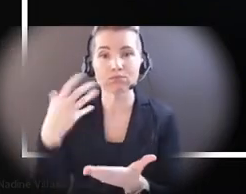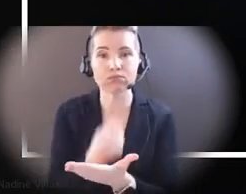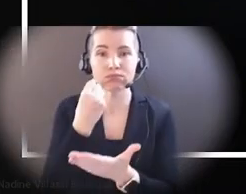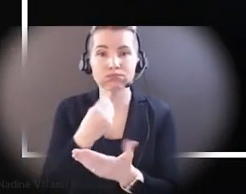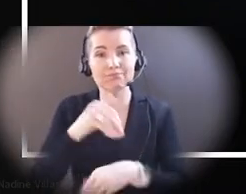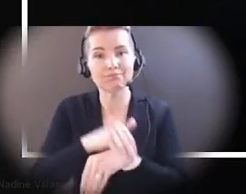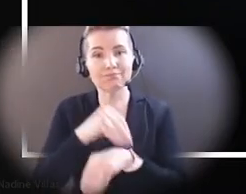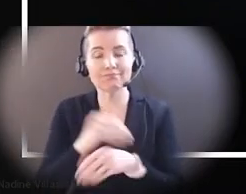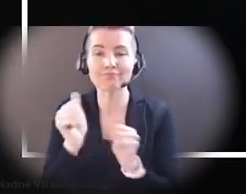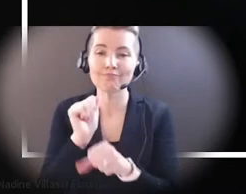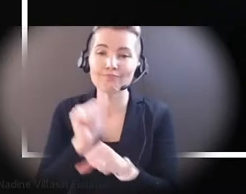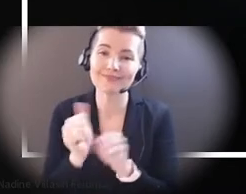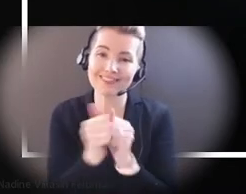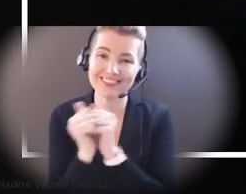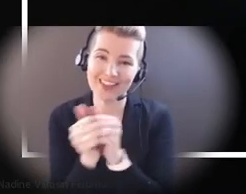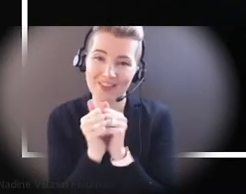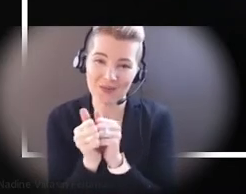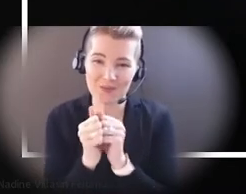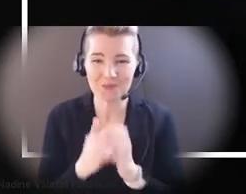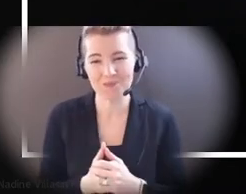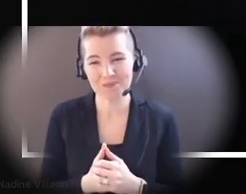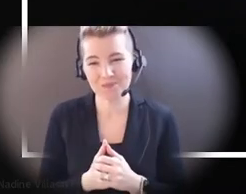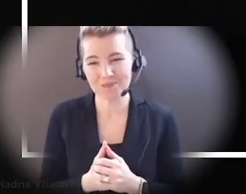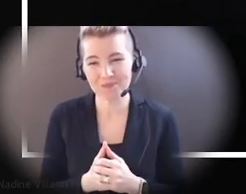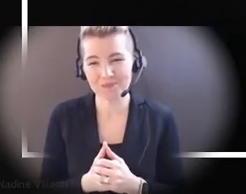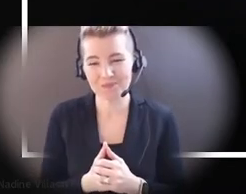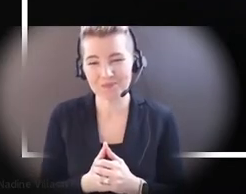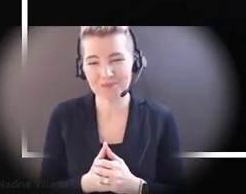to work together to Mycium.